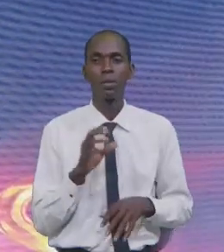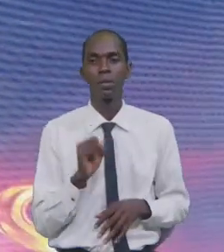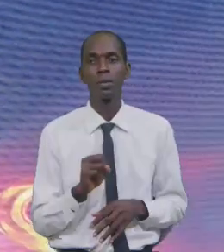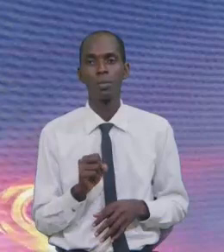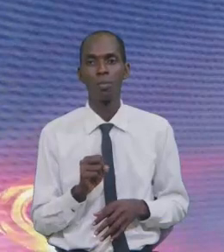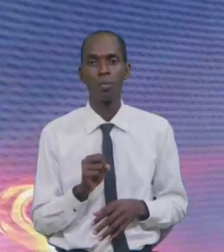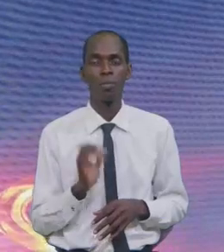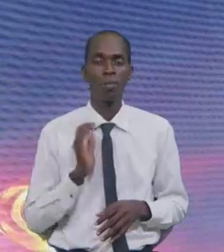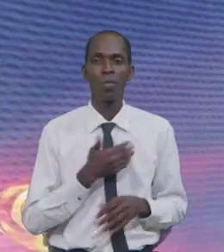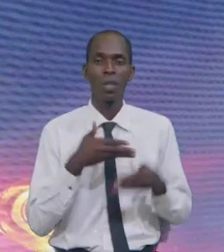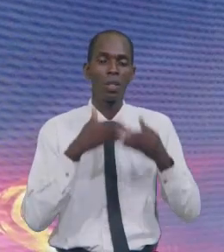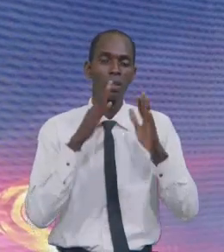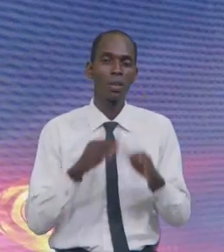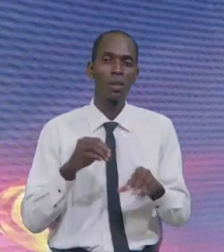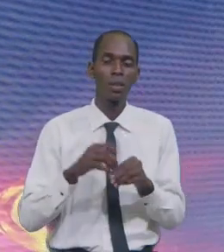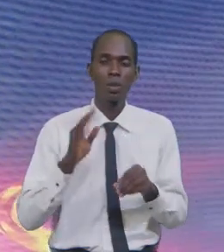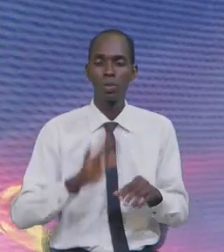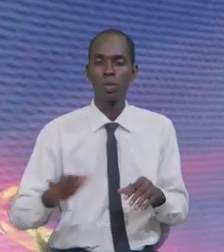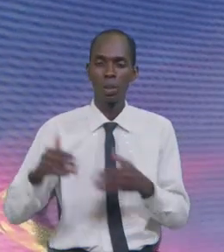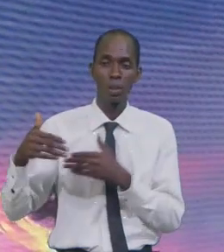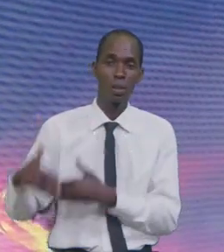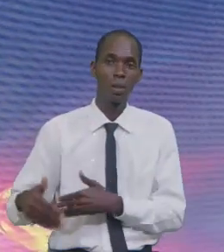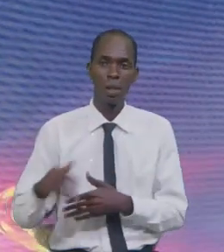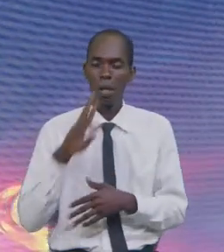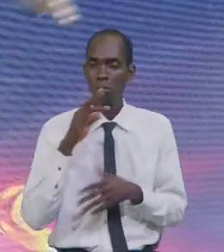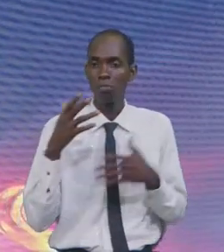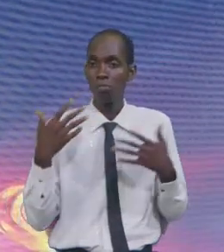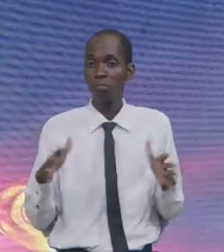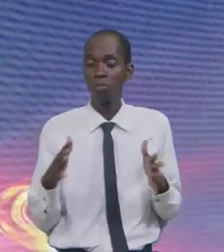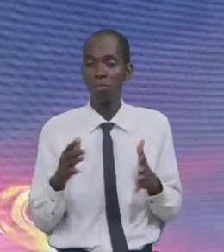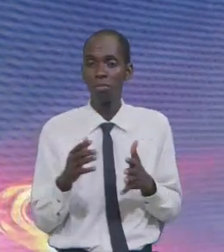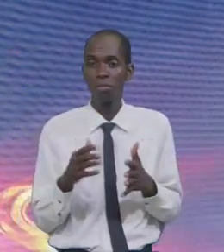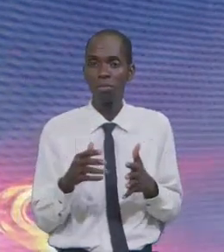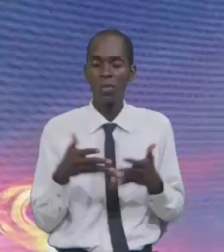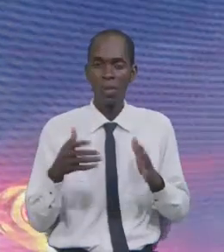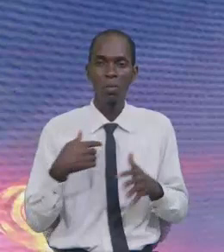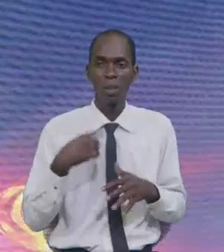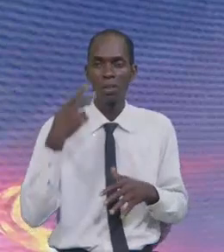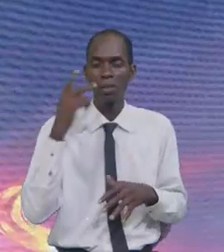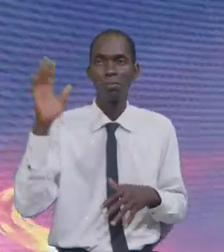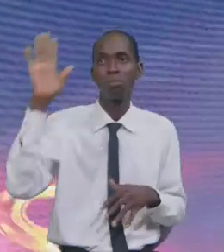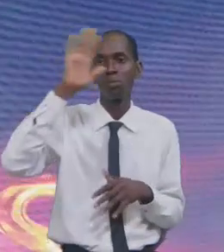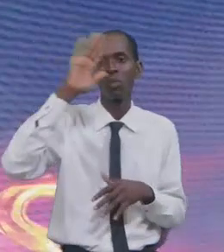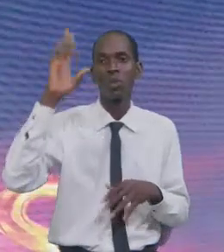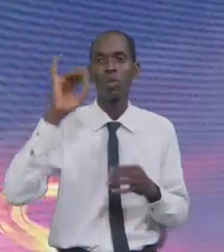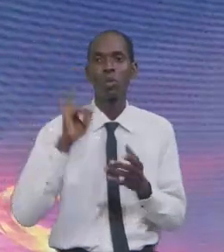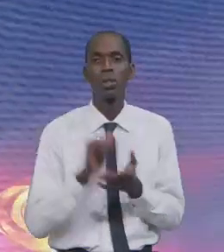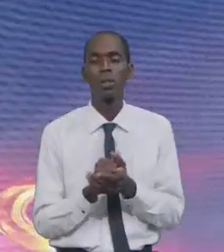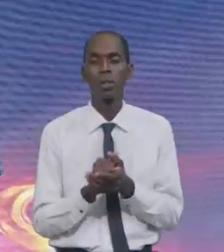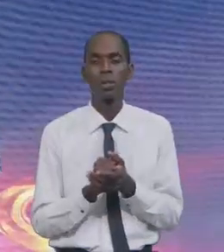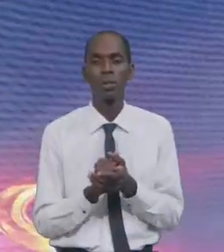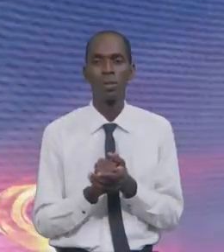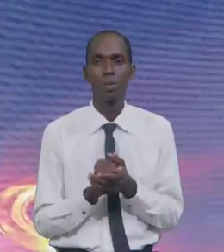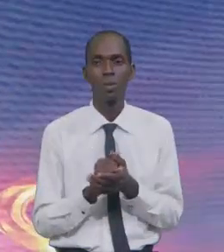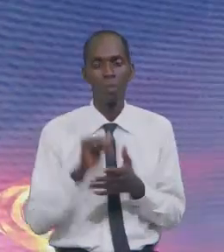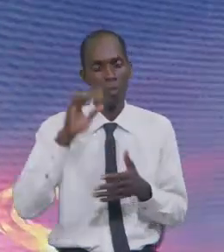our leader in the children's section, are you true? Let me see you wave to me so that we can. The man of God